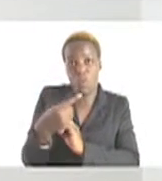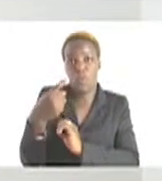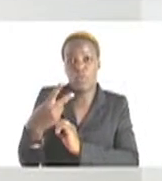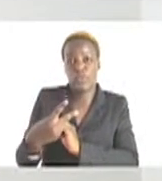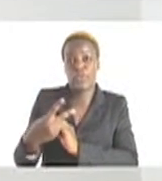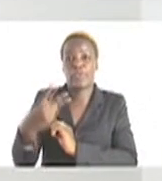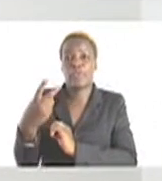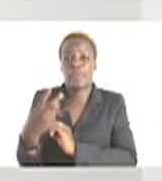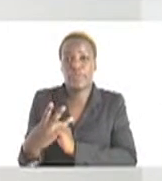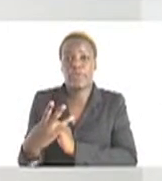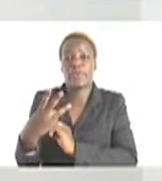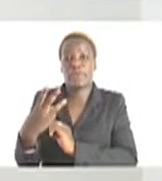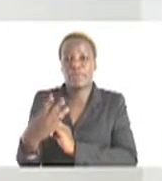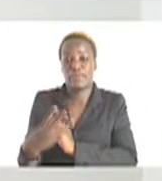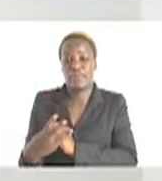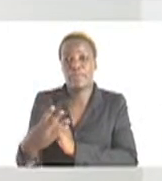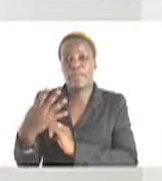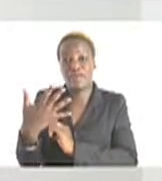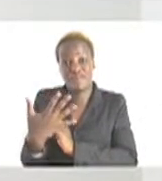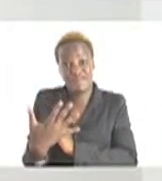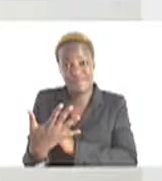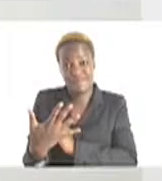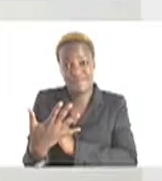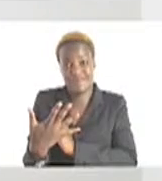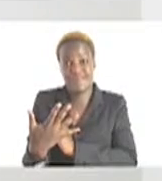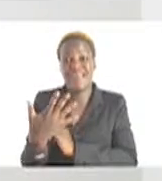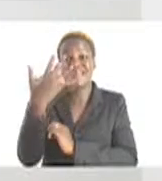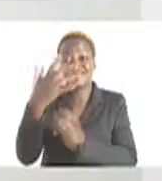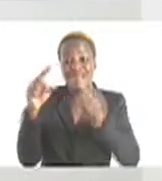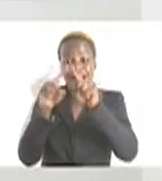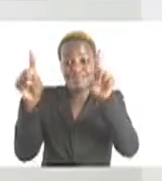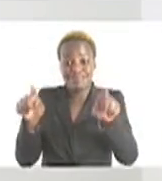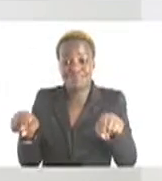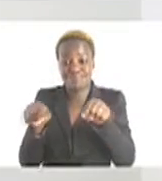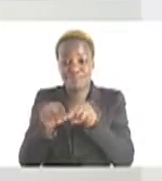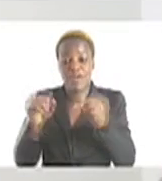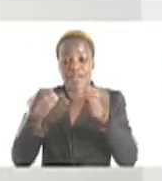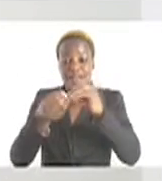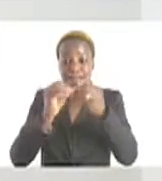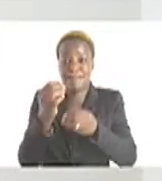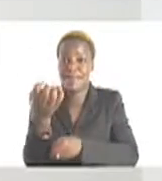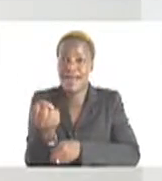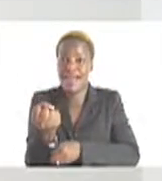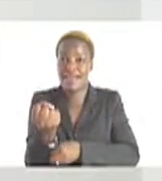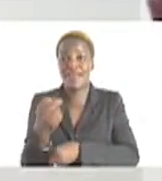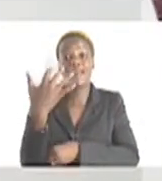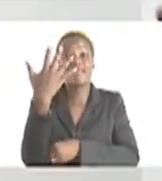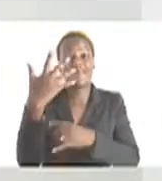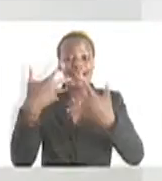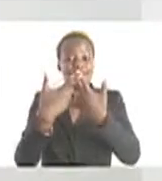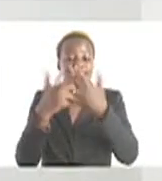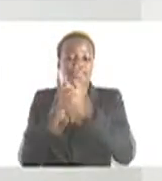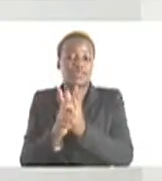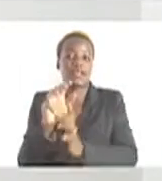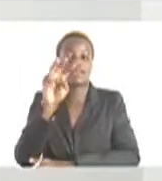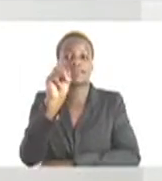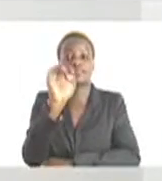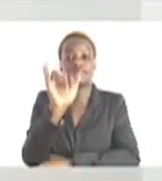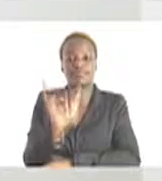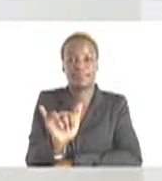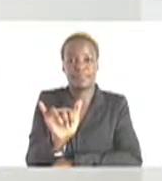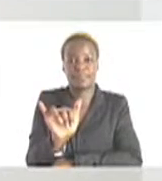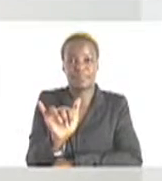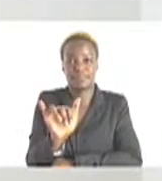1, 2, 3, 4, 5 boxes with the numbers. So we have 5 Sundays in